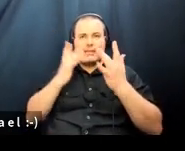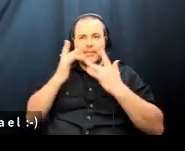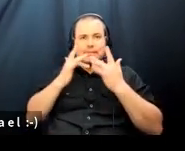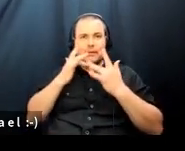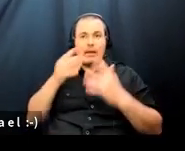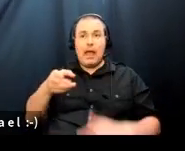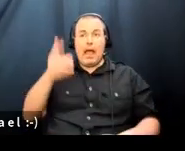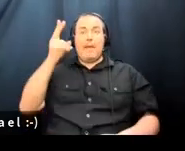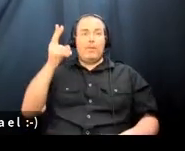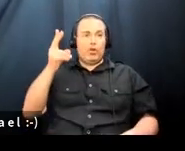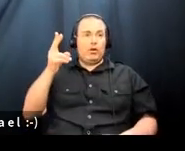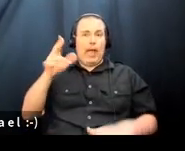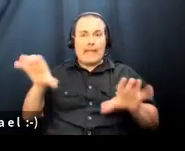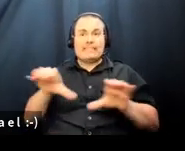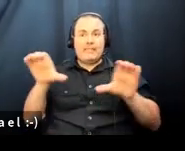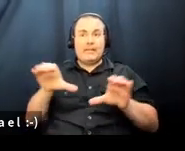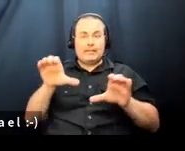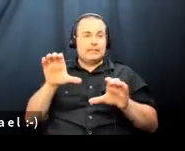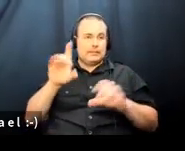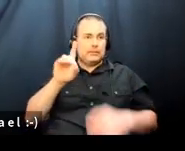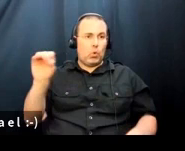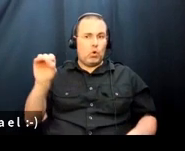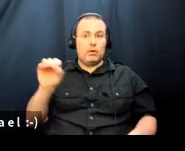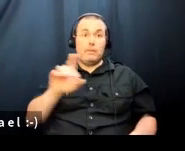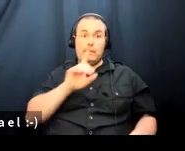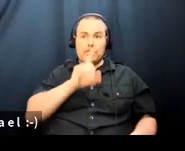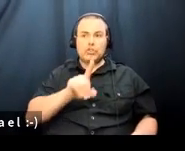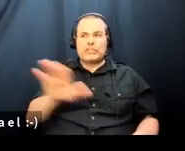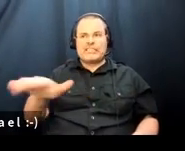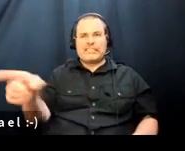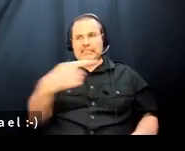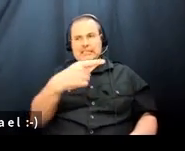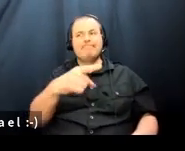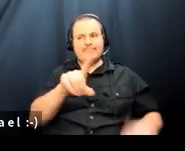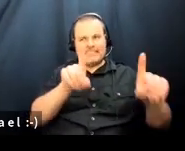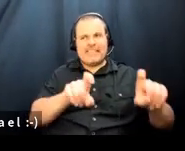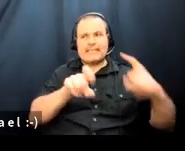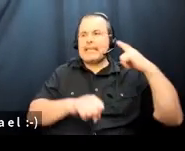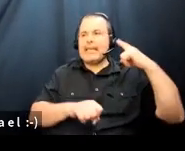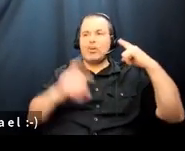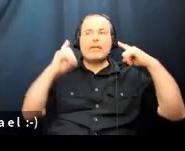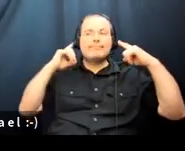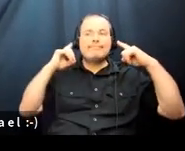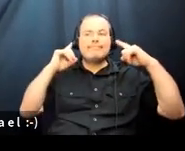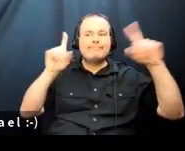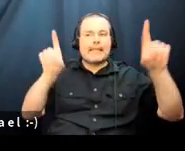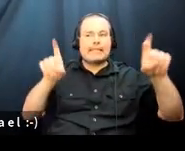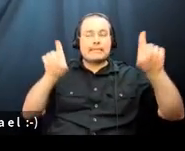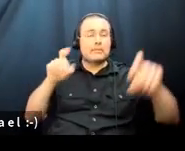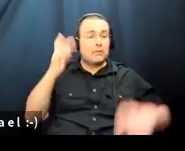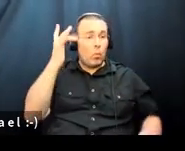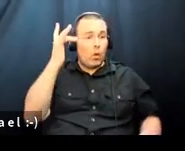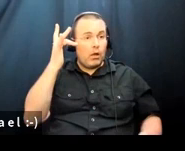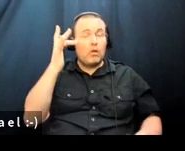sure you're saying to that mom or dad, get your child's hearing tested. Because lots of